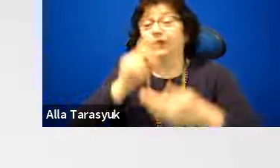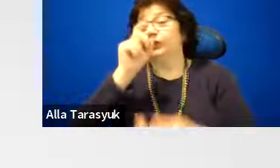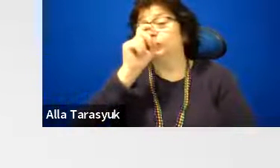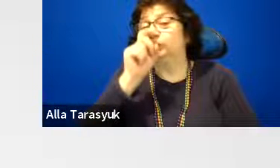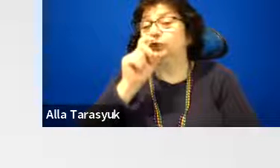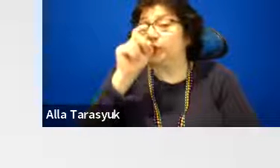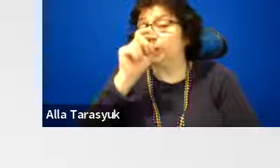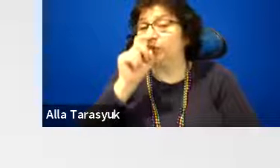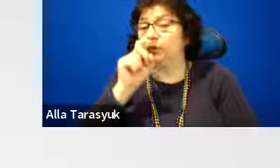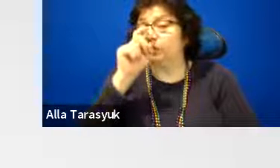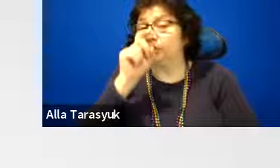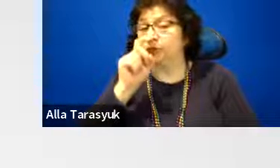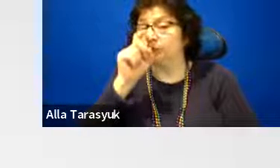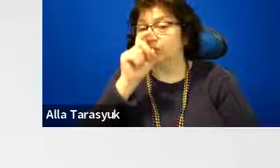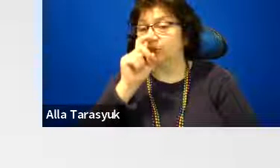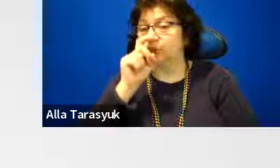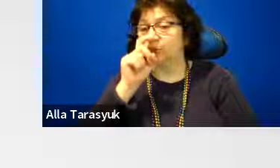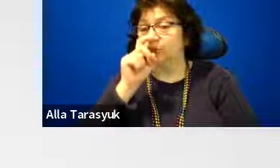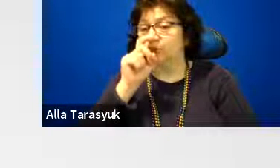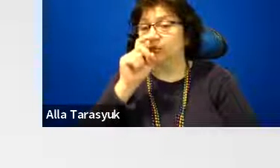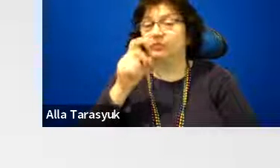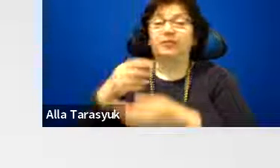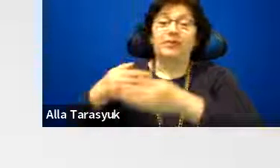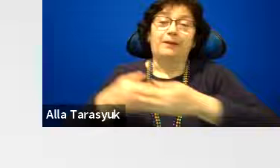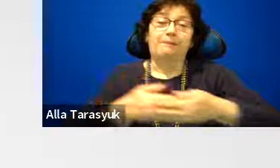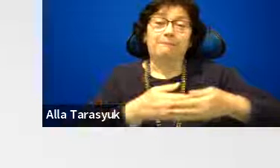you would sign baby, and then doll.